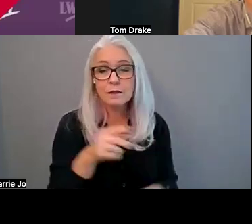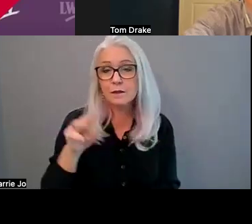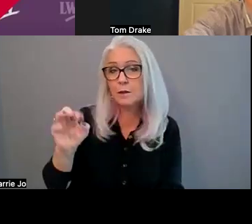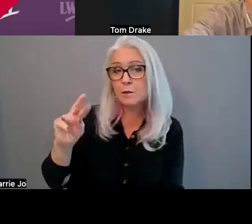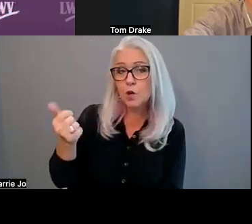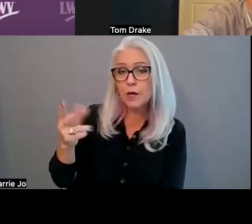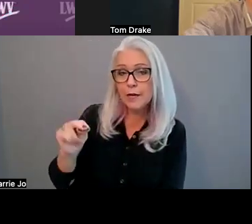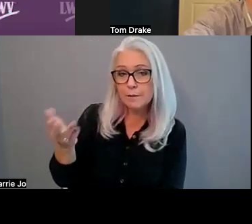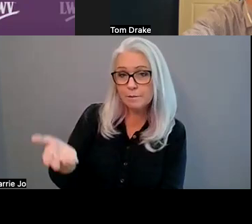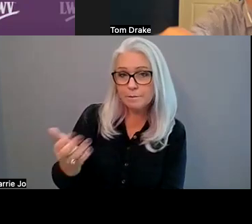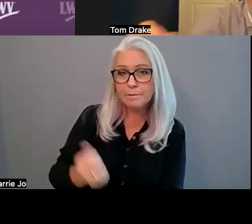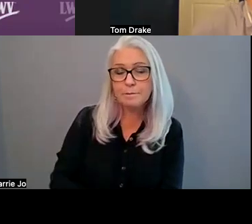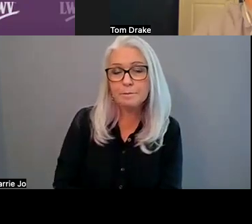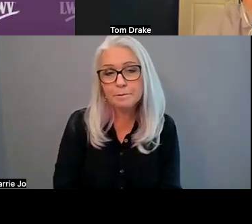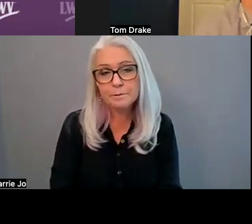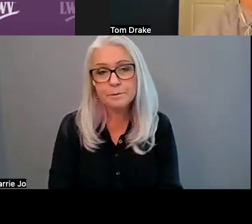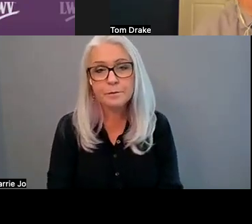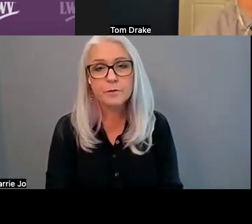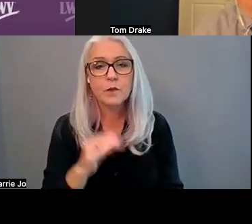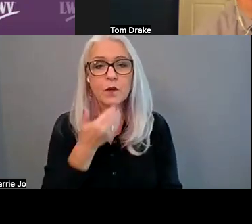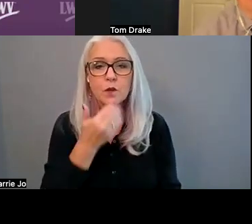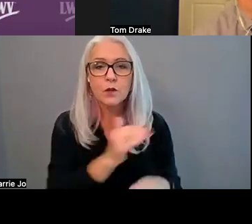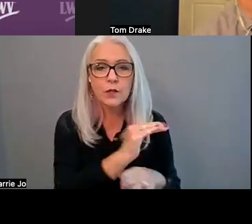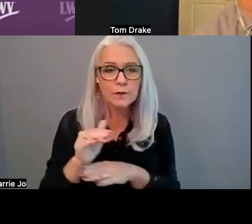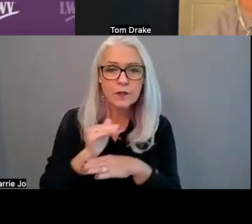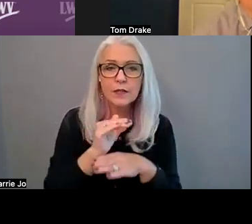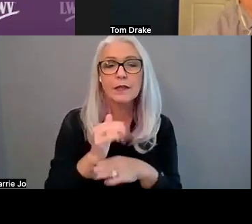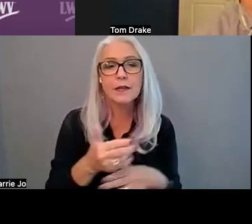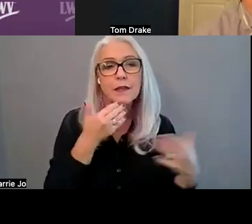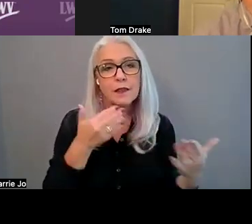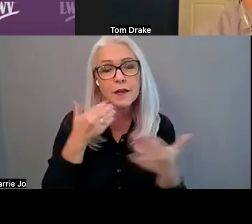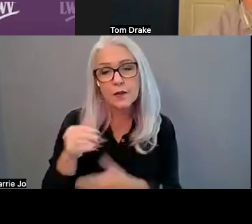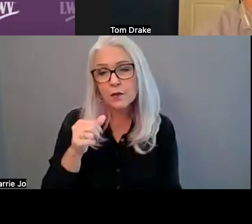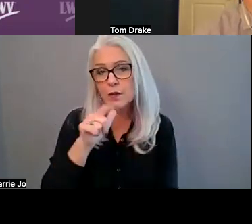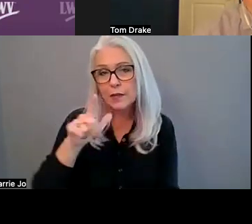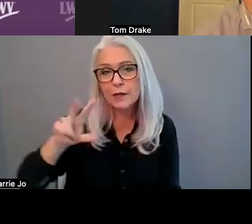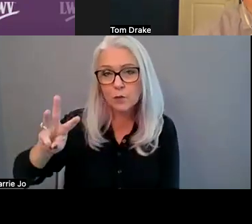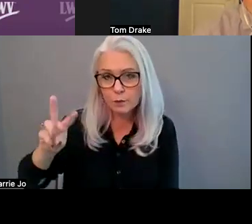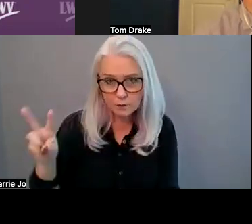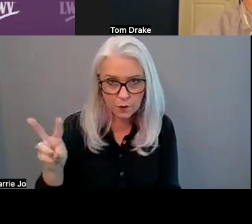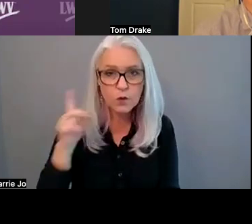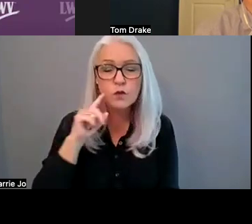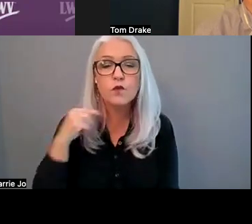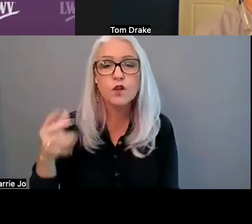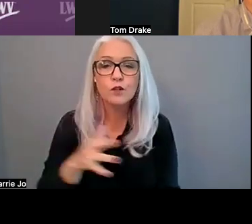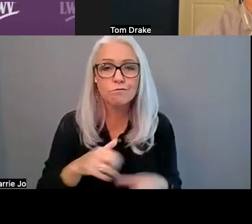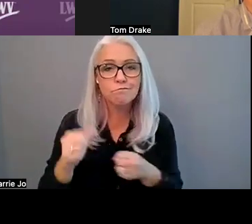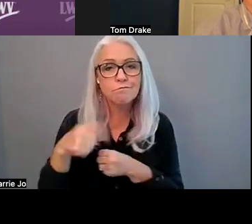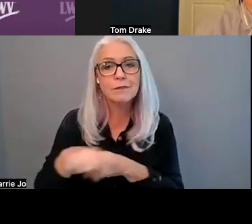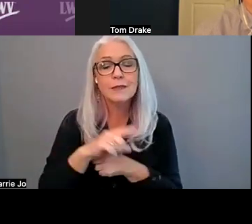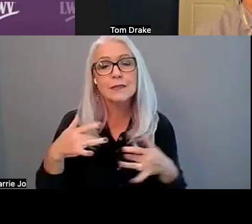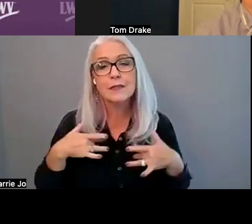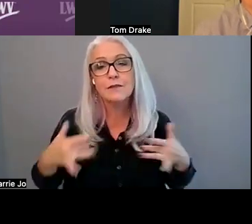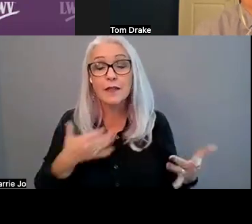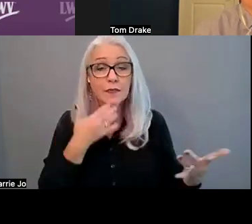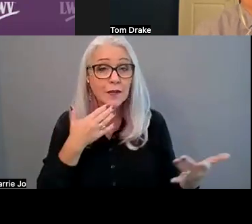Fleisig. Good evening. I want to thank the League of Women Voters for hosting this event and thank all of you for tuning